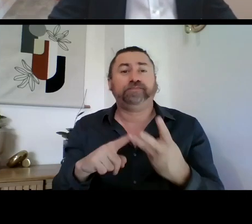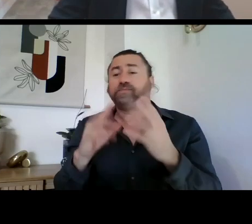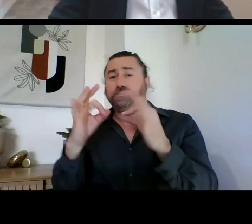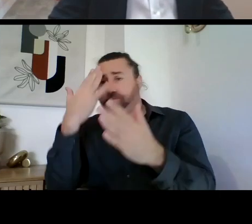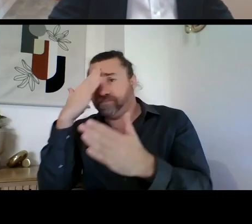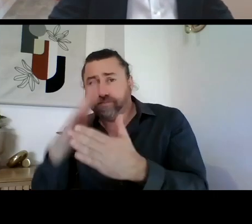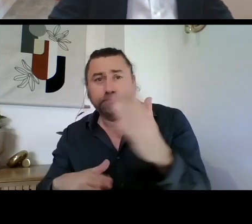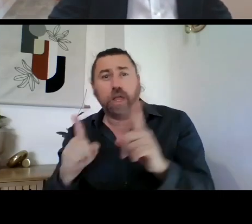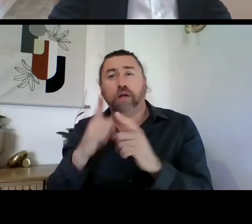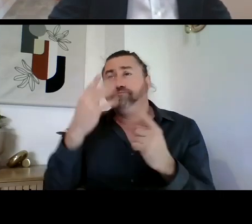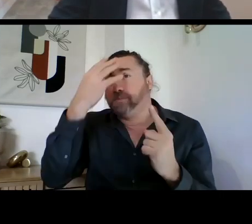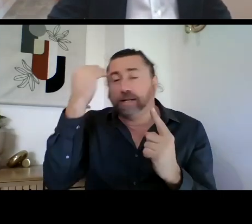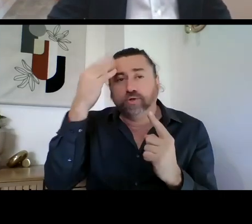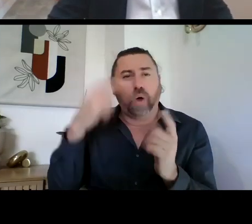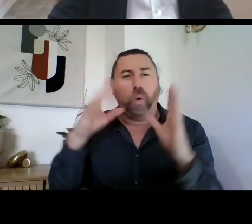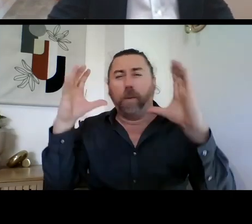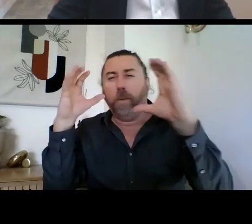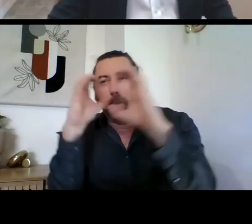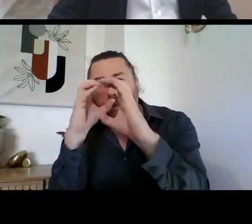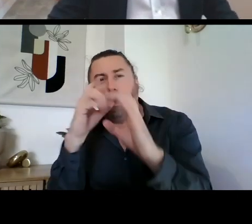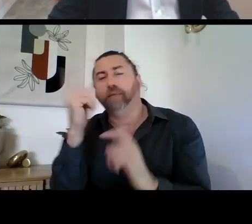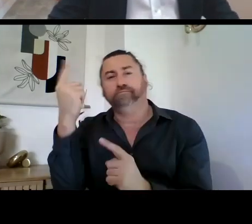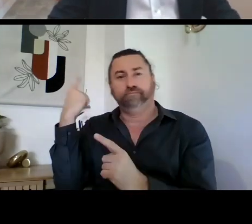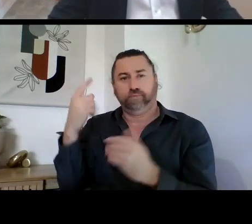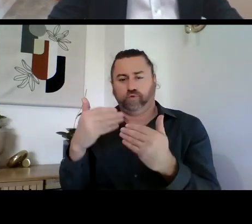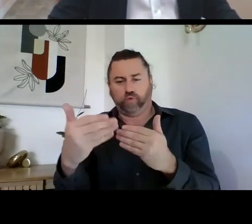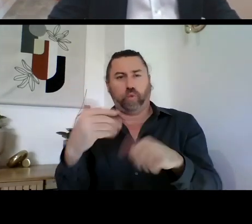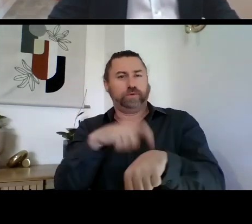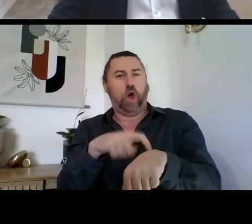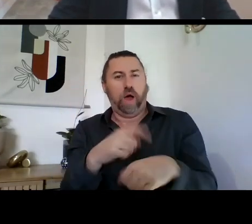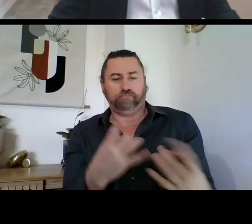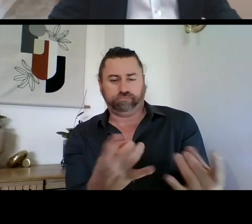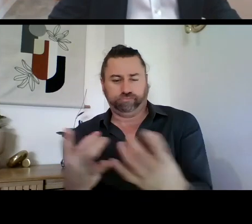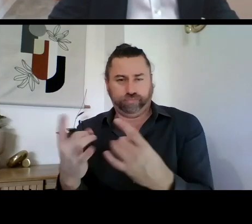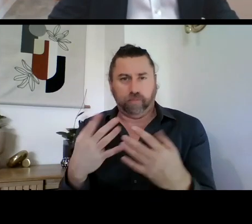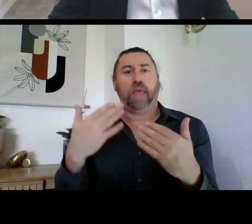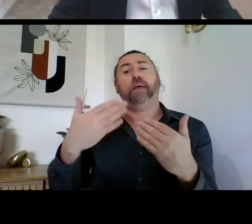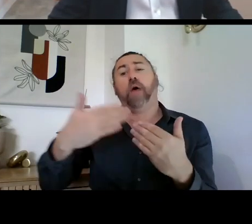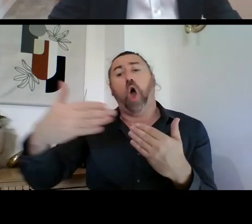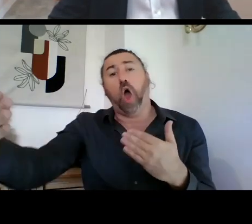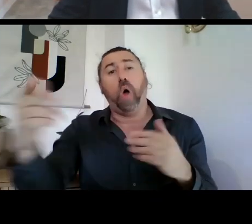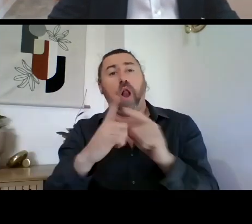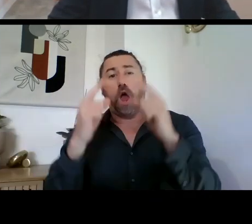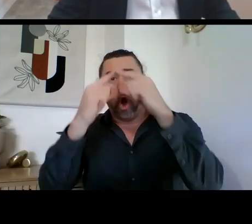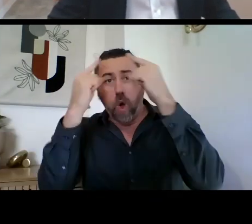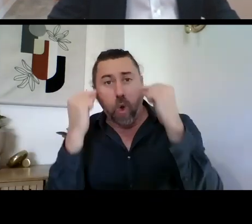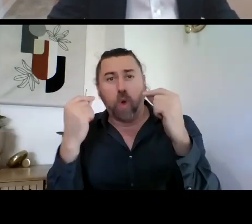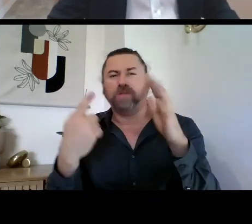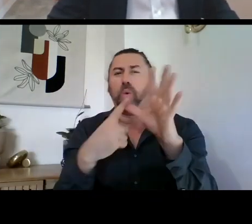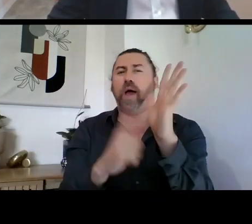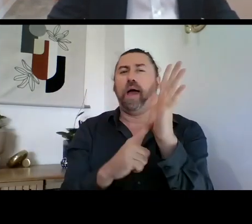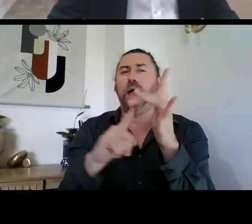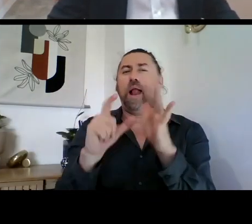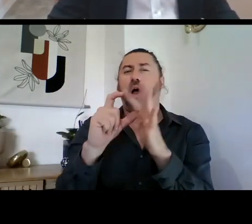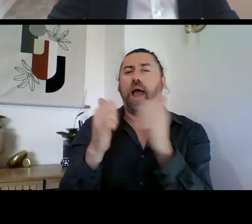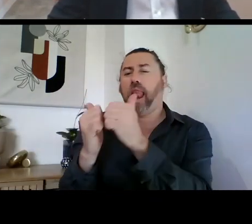vision advice. Ongoing supports include clinical services like nursing and allied health, as well as